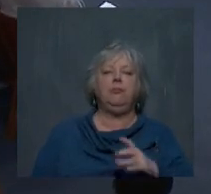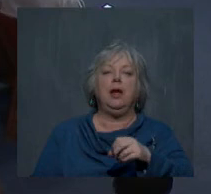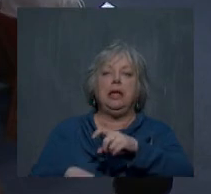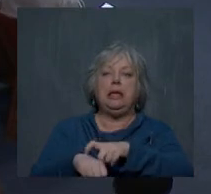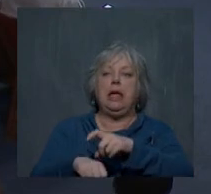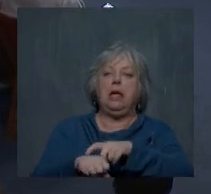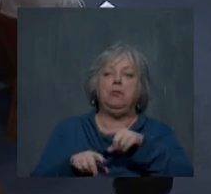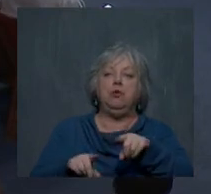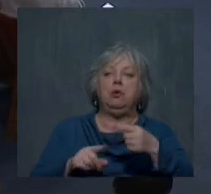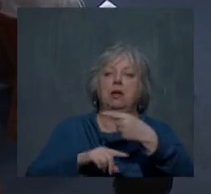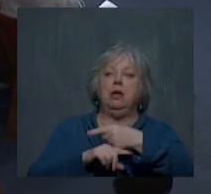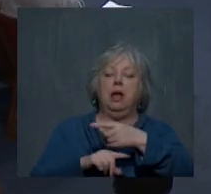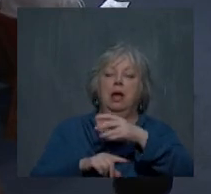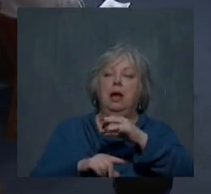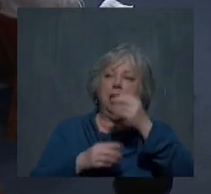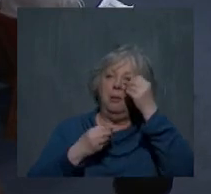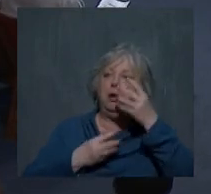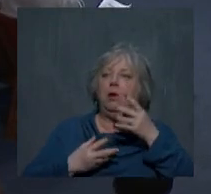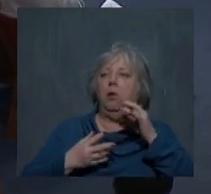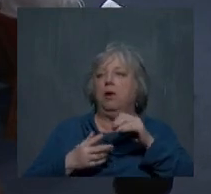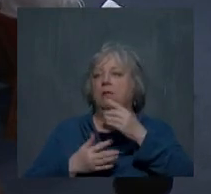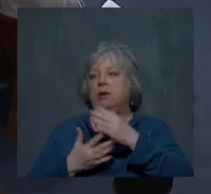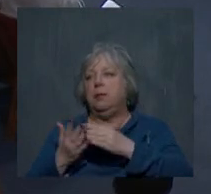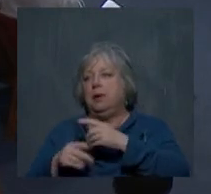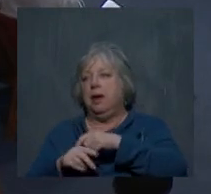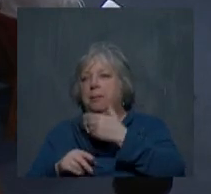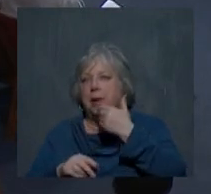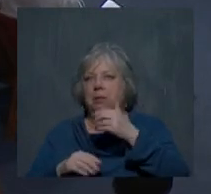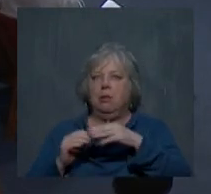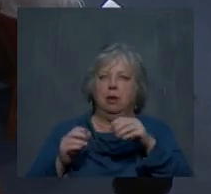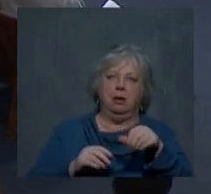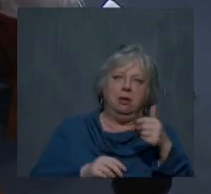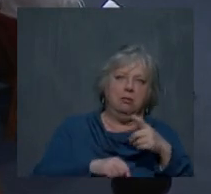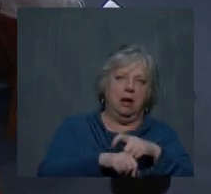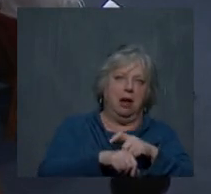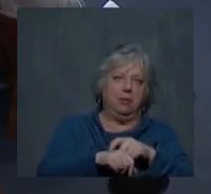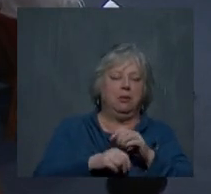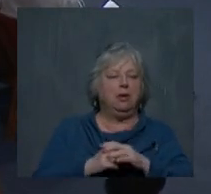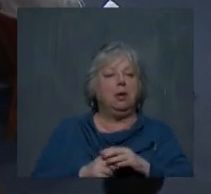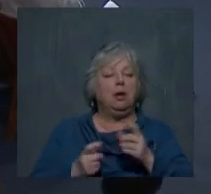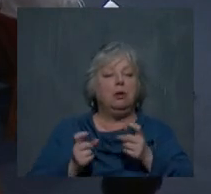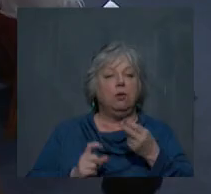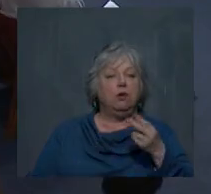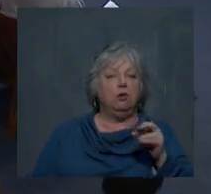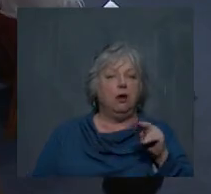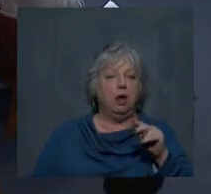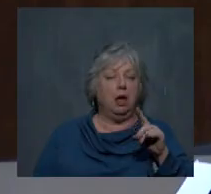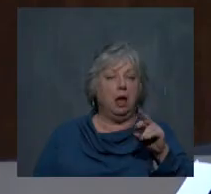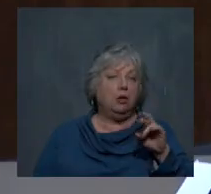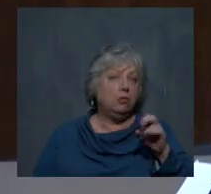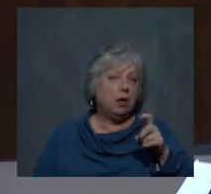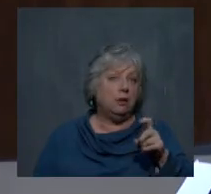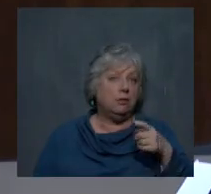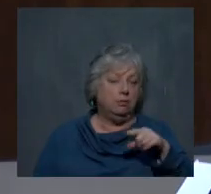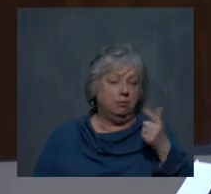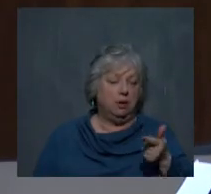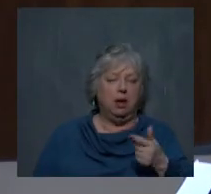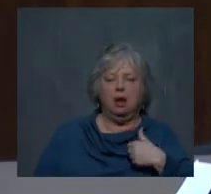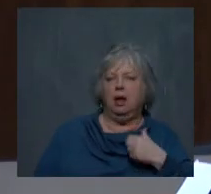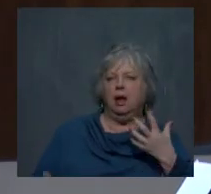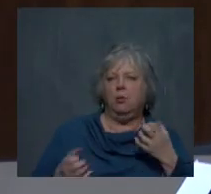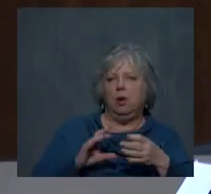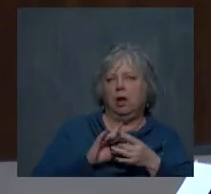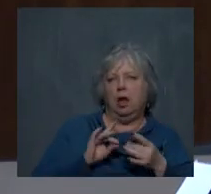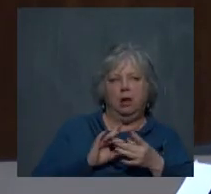let me know if there's a time of the day that's better than another for you all as well. Director Hendricks, you're recognized. I want to comment on